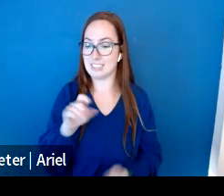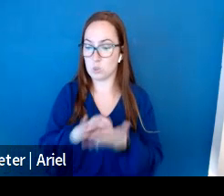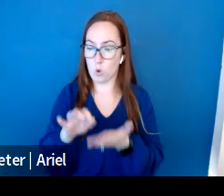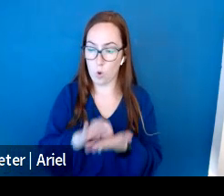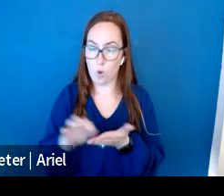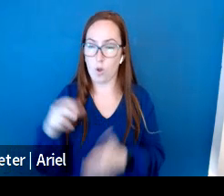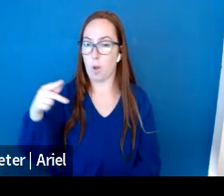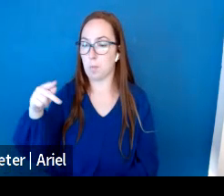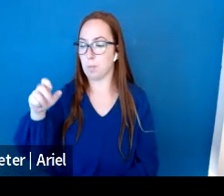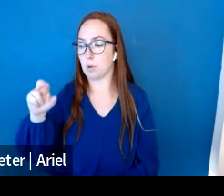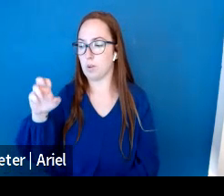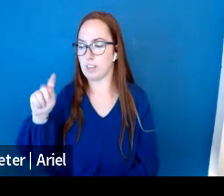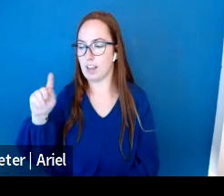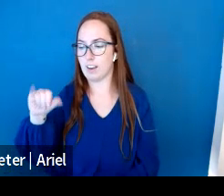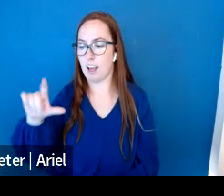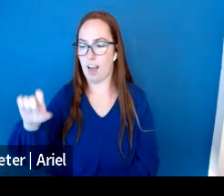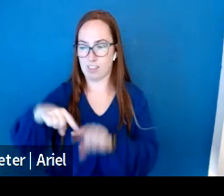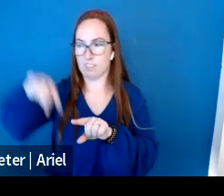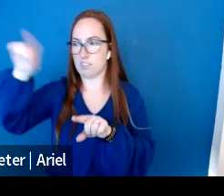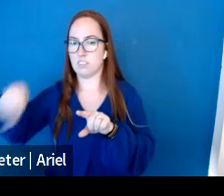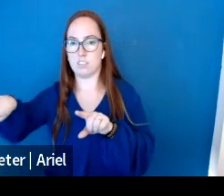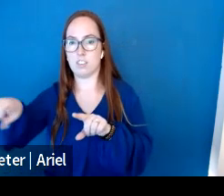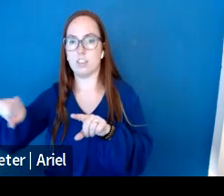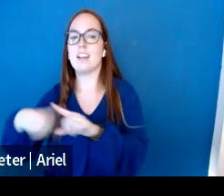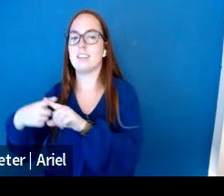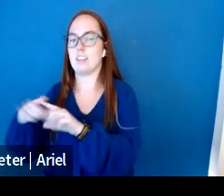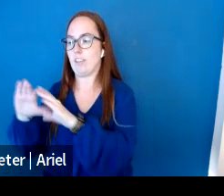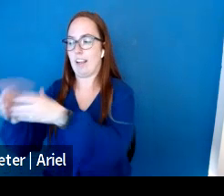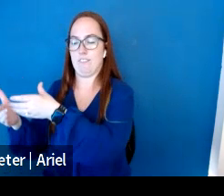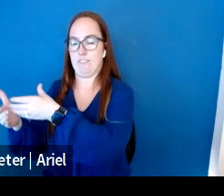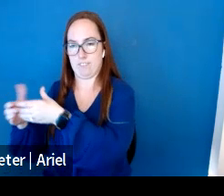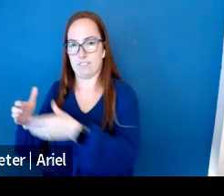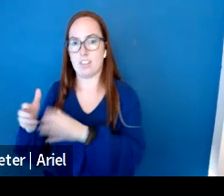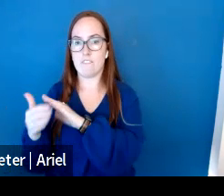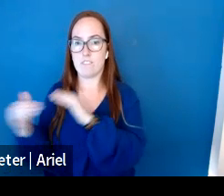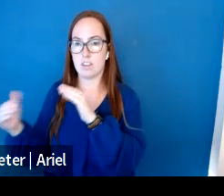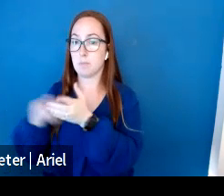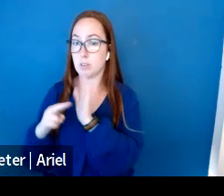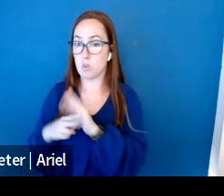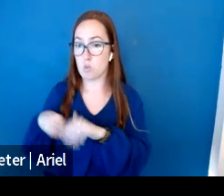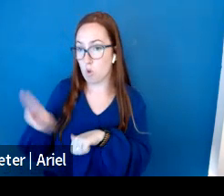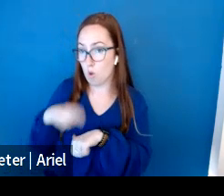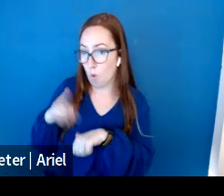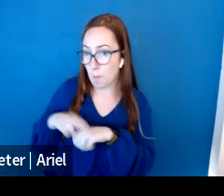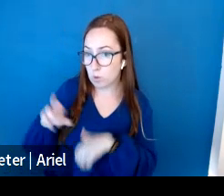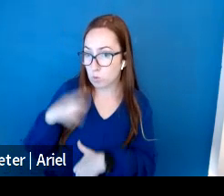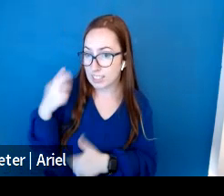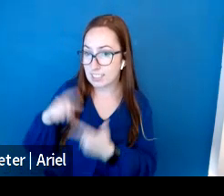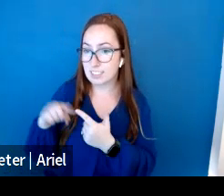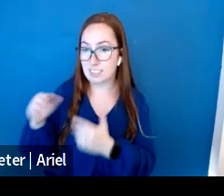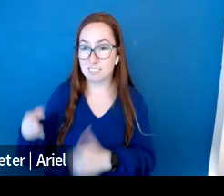the classification level. In other words, is a student at normal risk, elevated risk, or extremely elevated